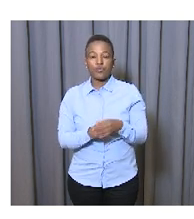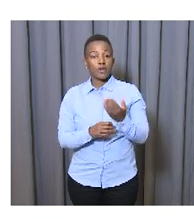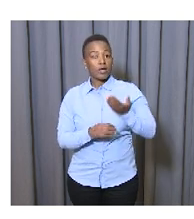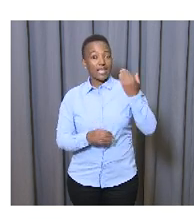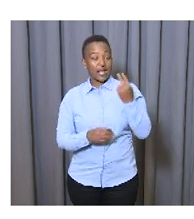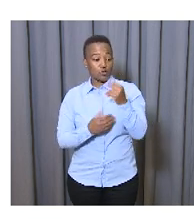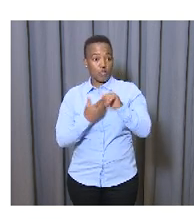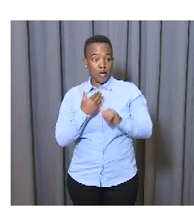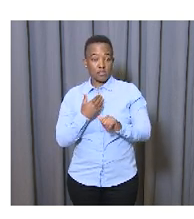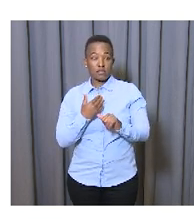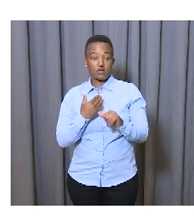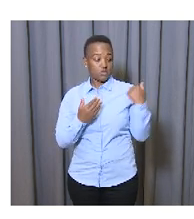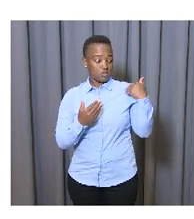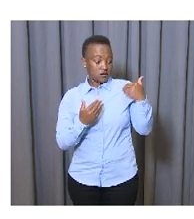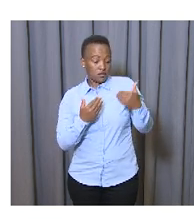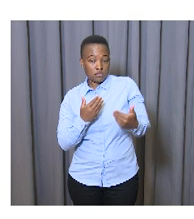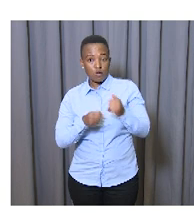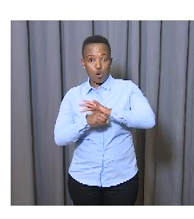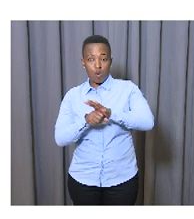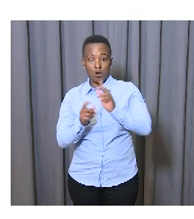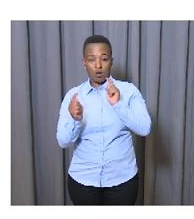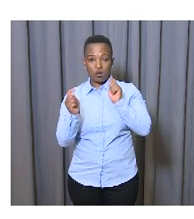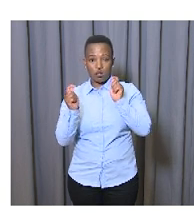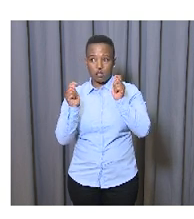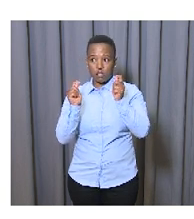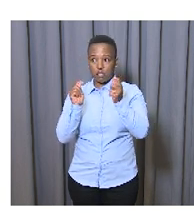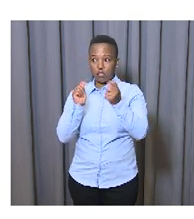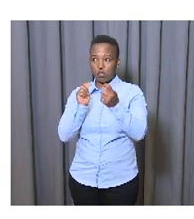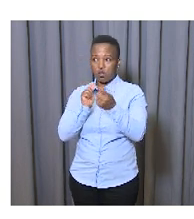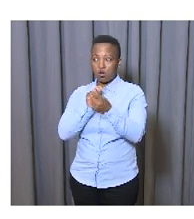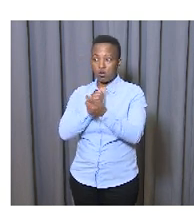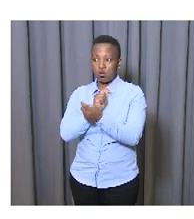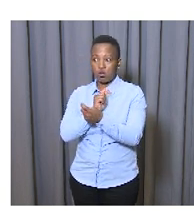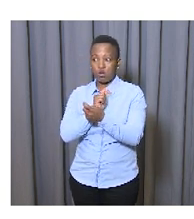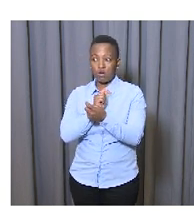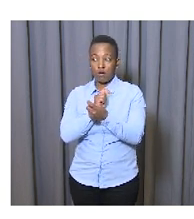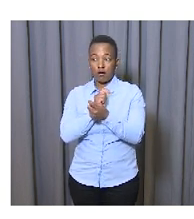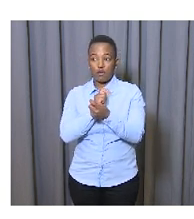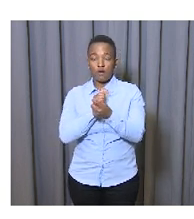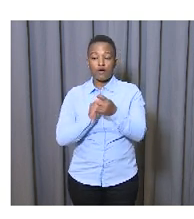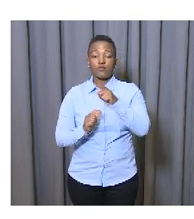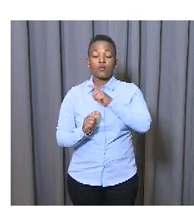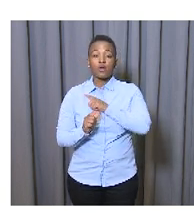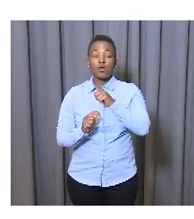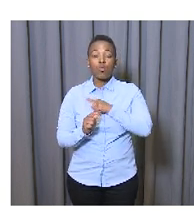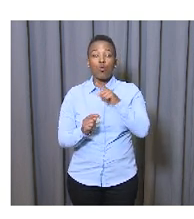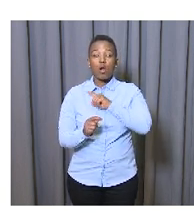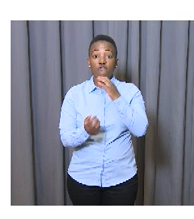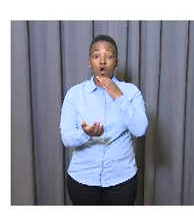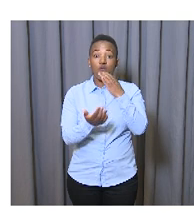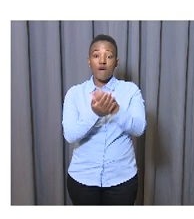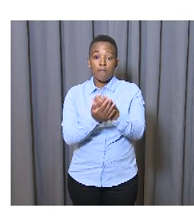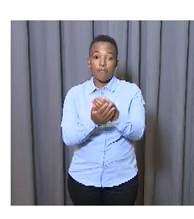2 months of the evolution of the pandemic, you would see that in terms of the confirmed cases,